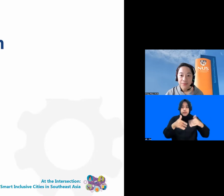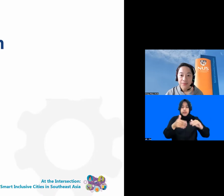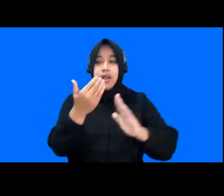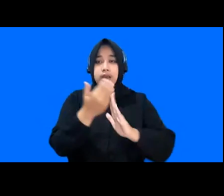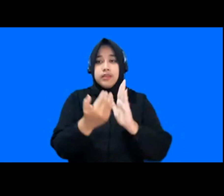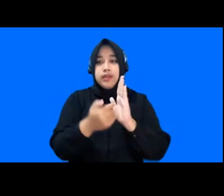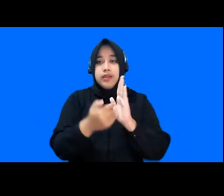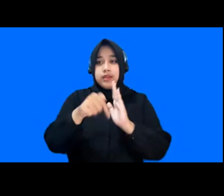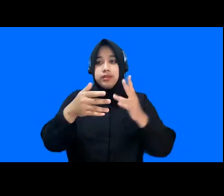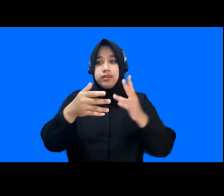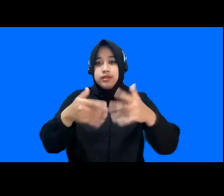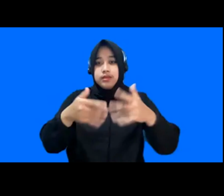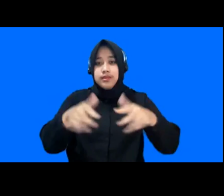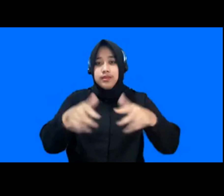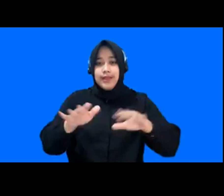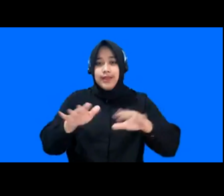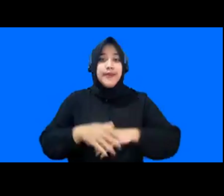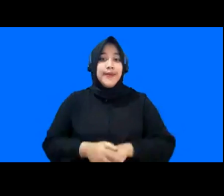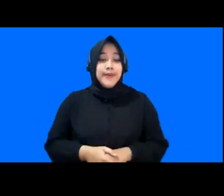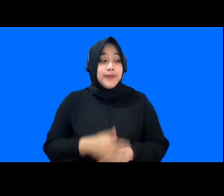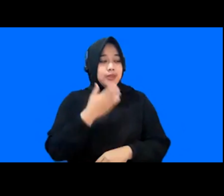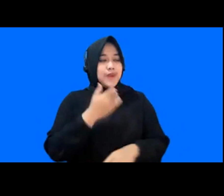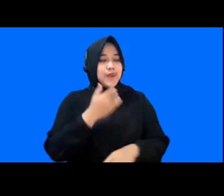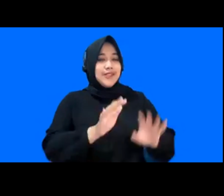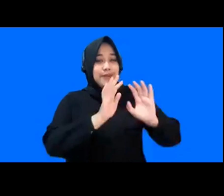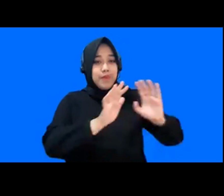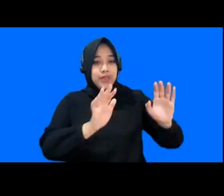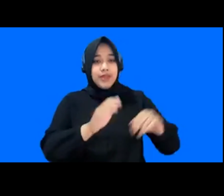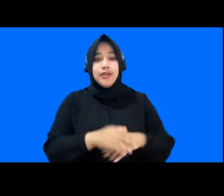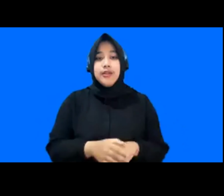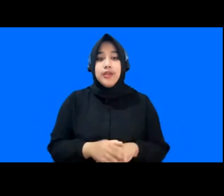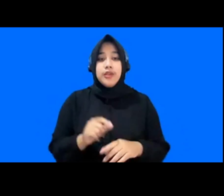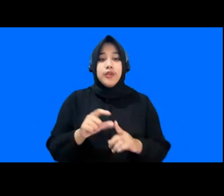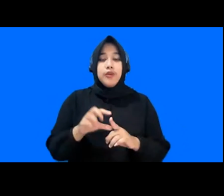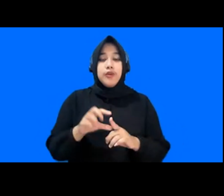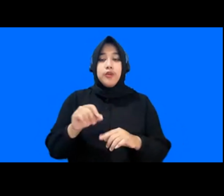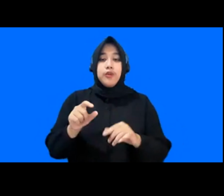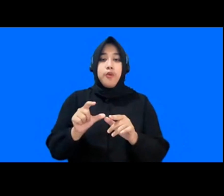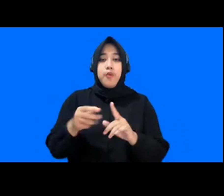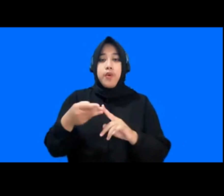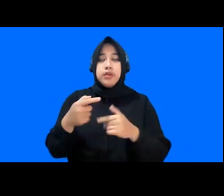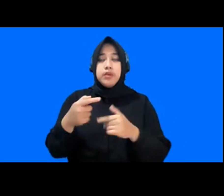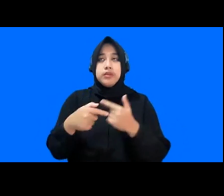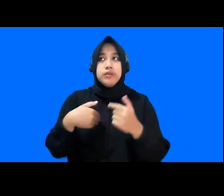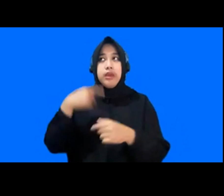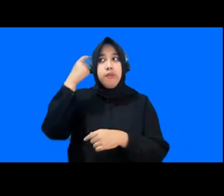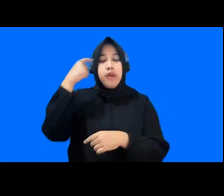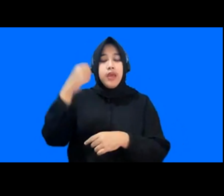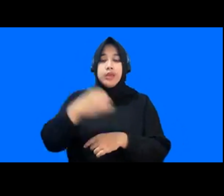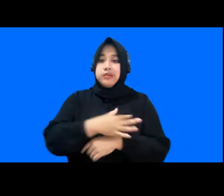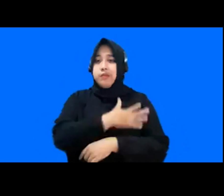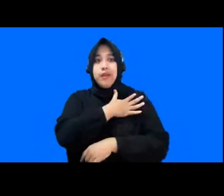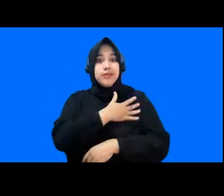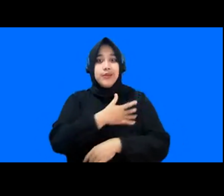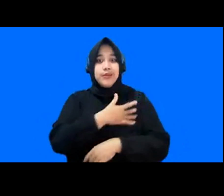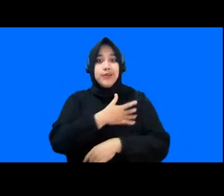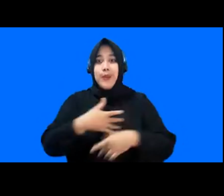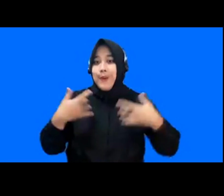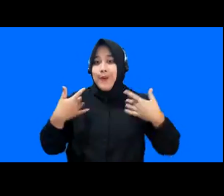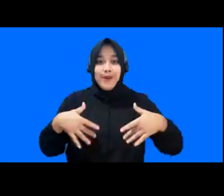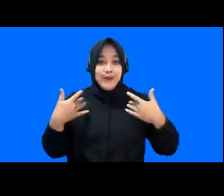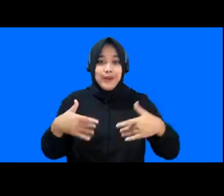Thank you so much, Dr. Weiyu. That was very inspiring, fascinating. I think that both of our keynote speakers have